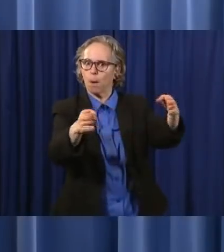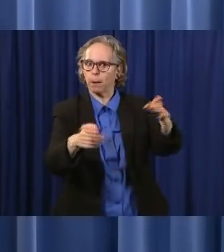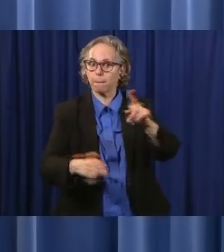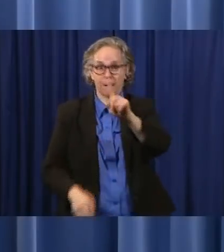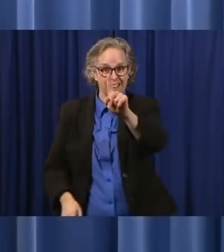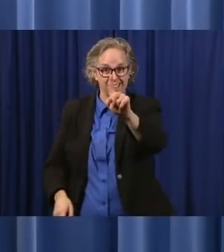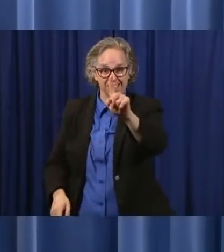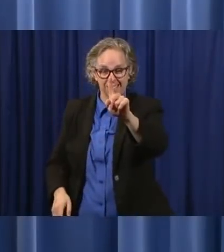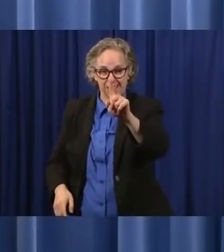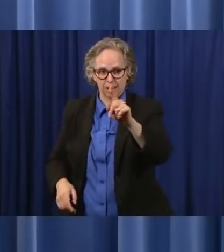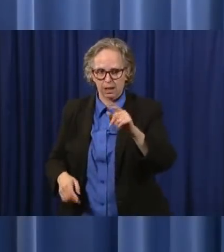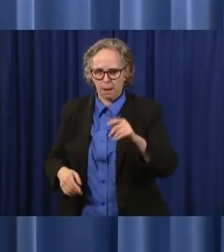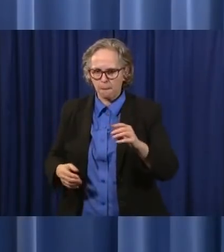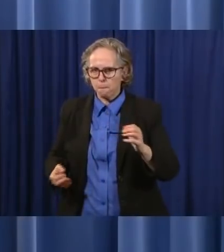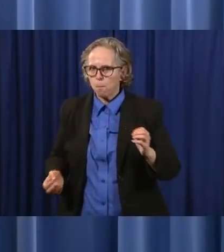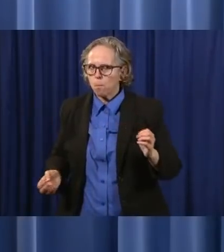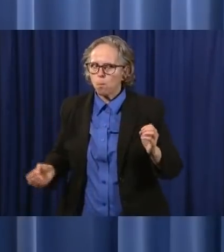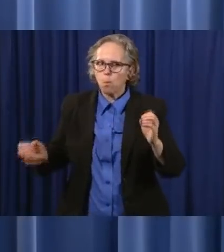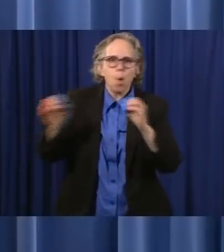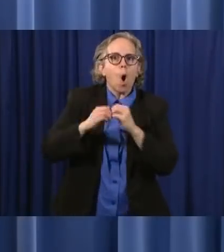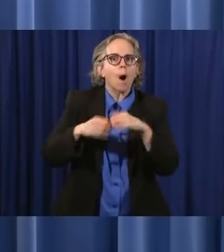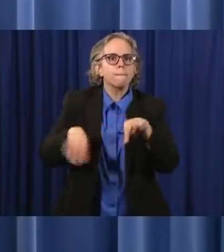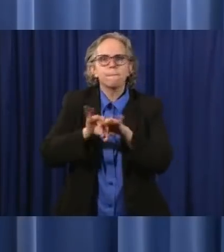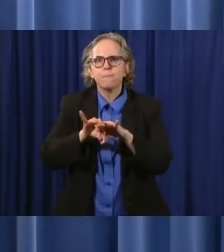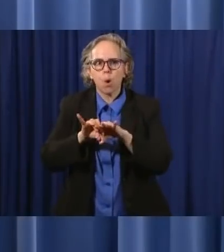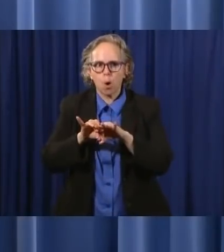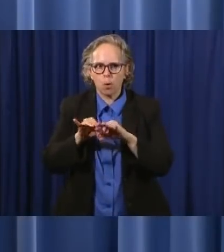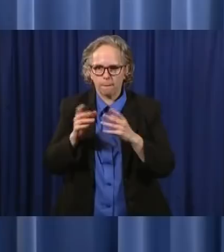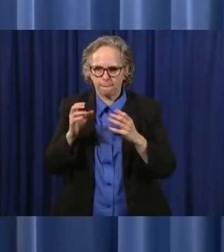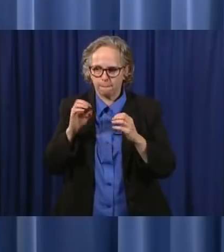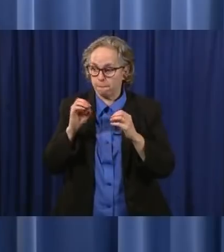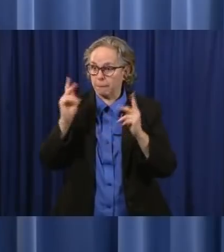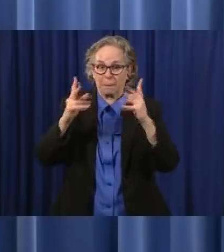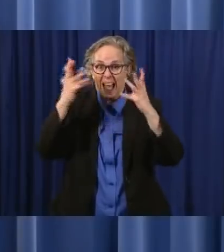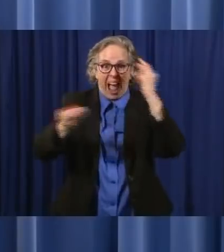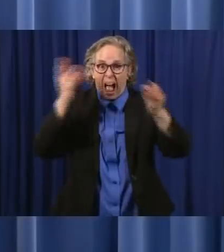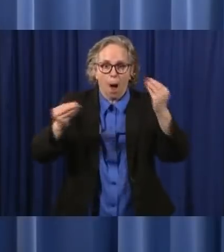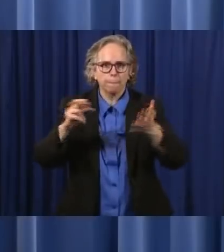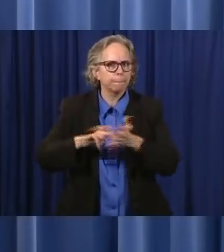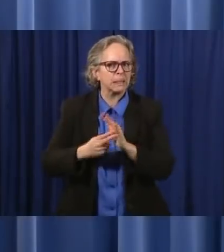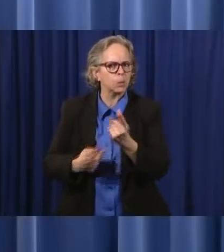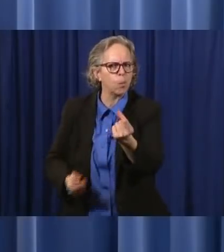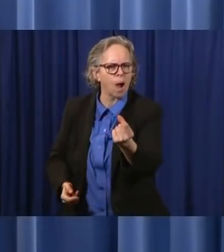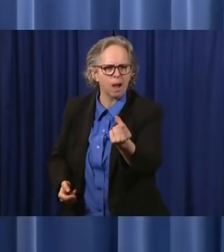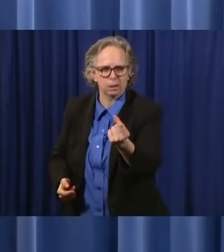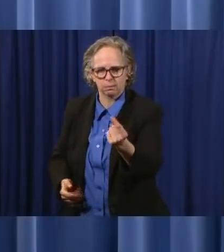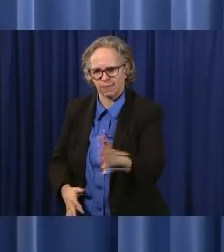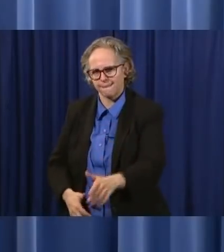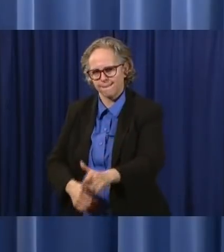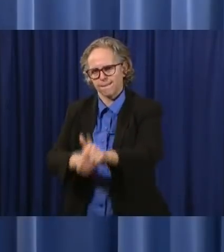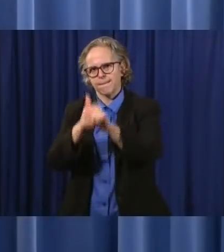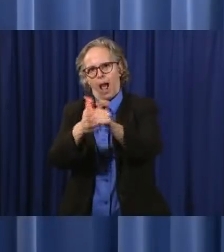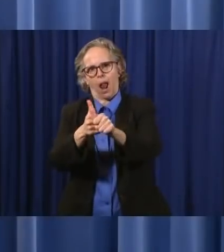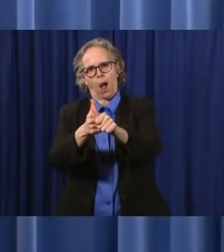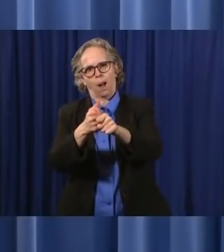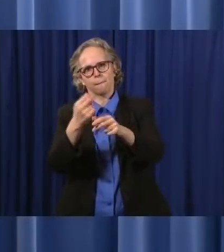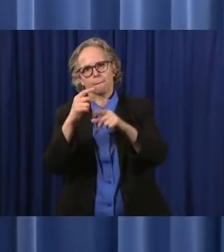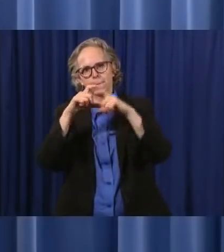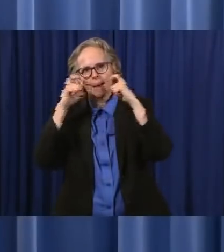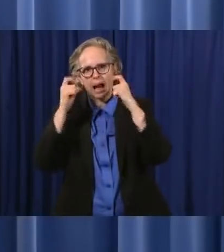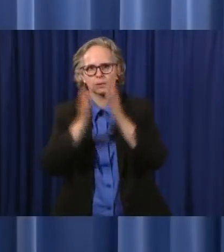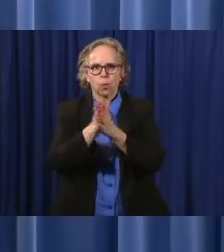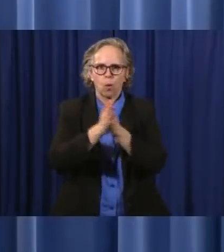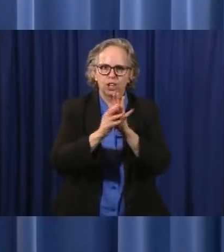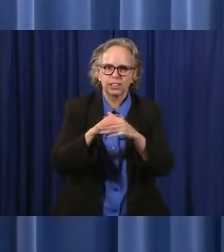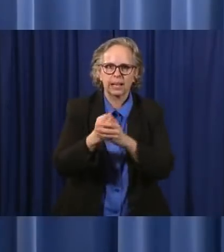now as we open Ohio up and as people move around the state more, that they follow the best protocols in regard to